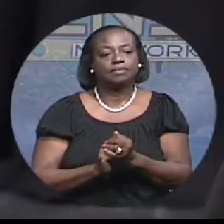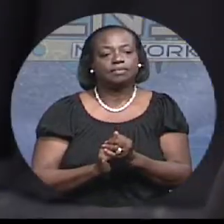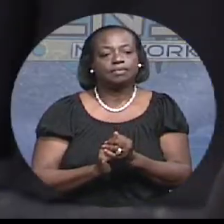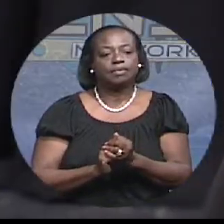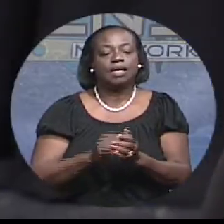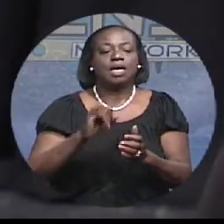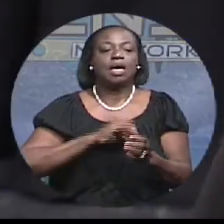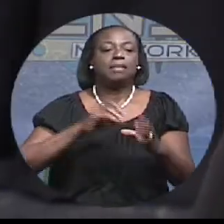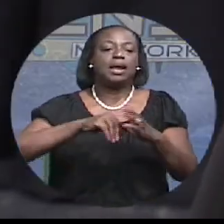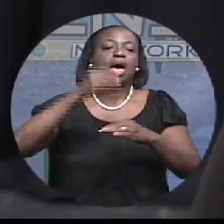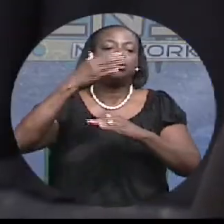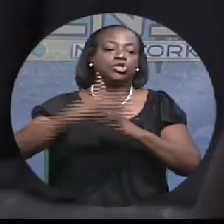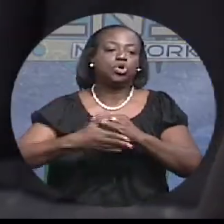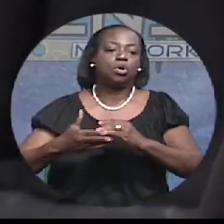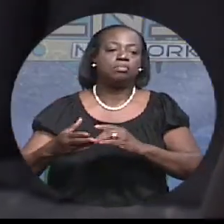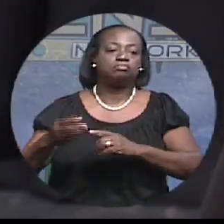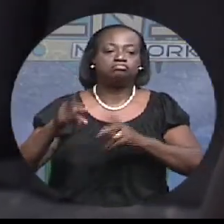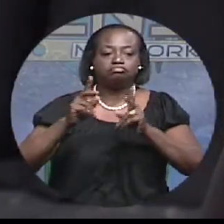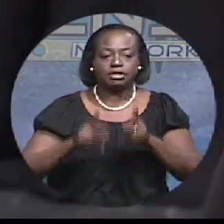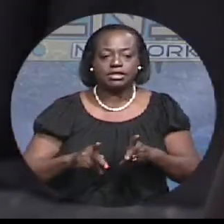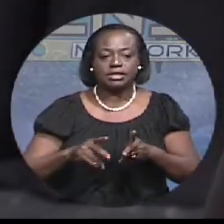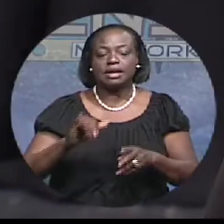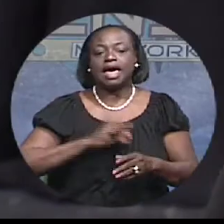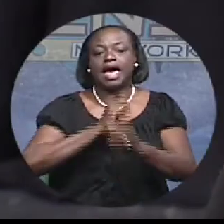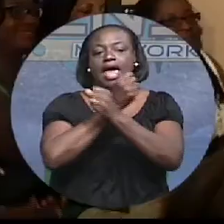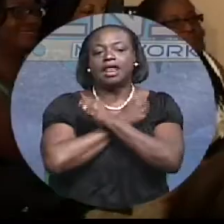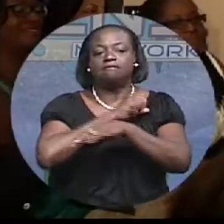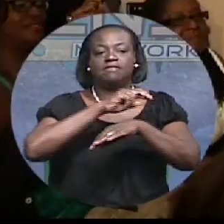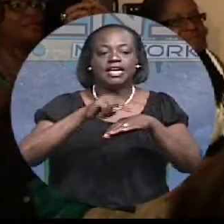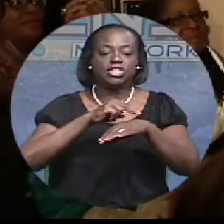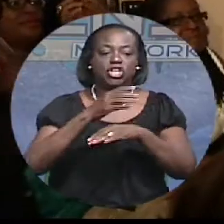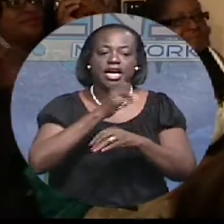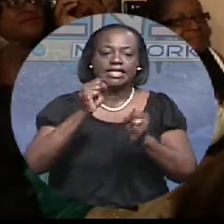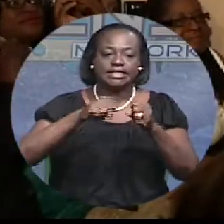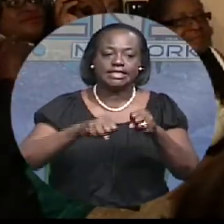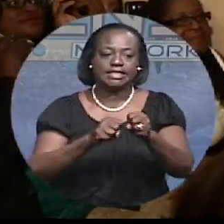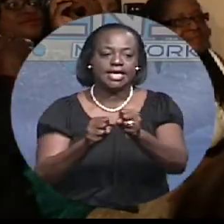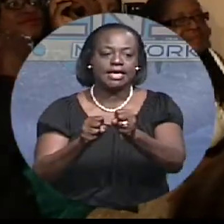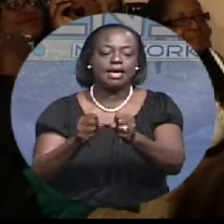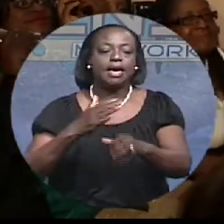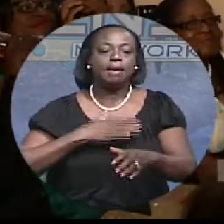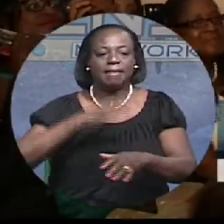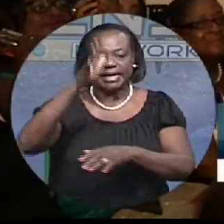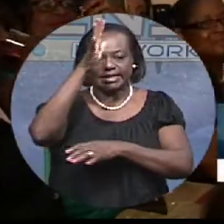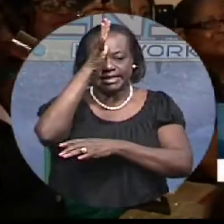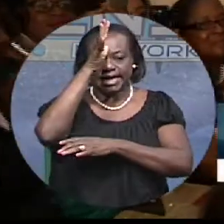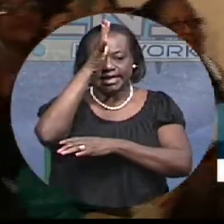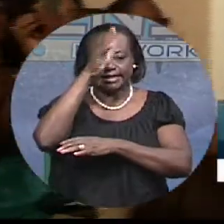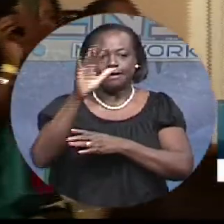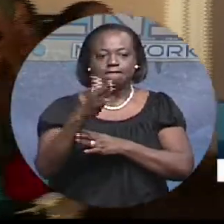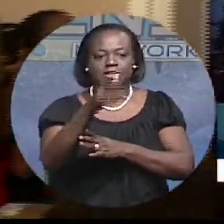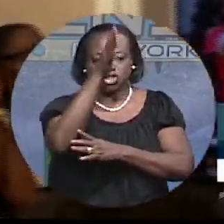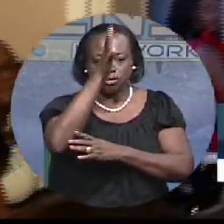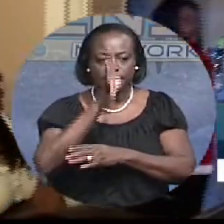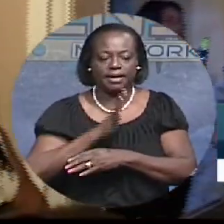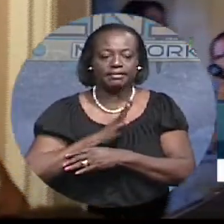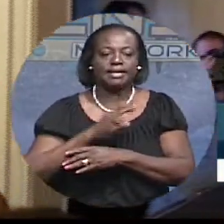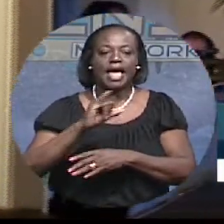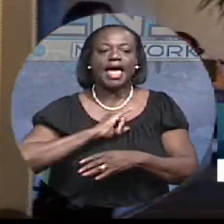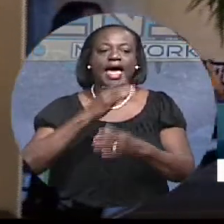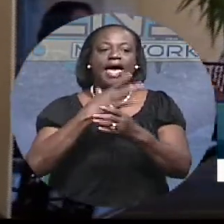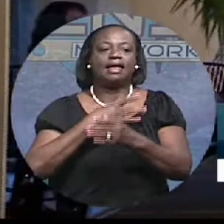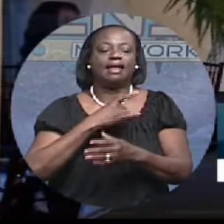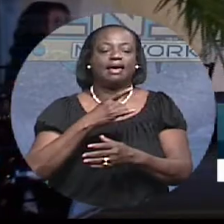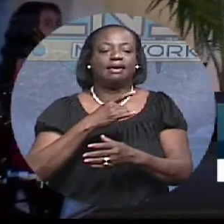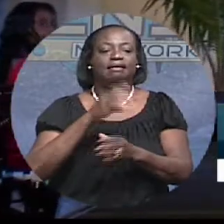I'm an outdoorsy person. I love nature. I love the sea. My dad's a fisherman and an auto mechanic, so I like cars.